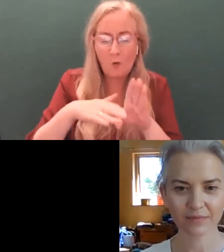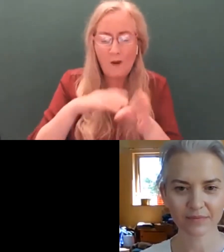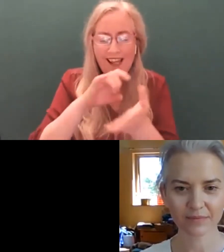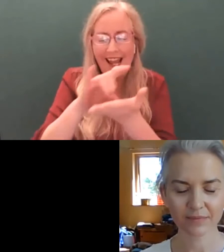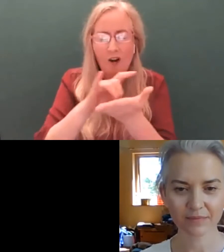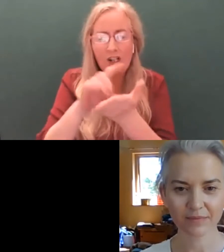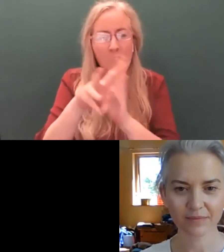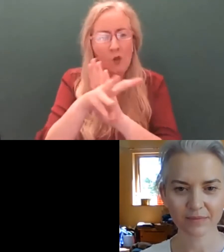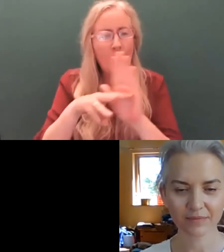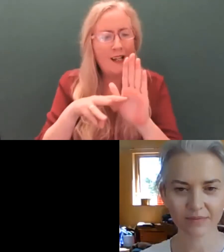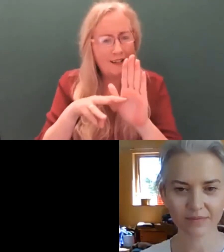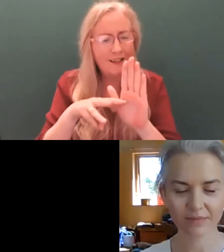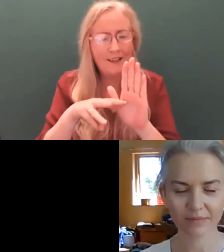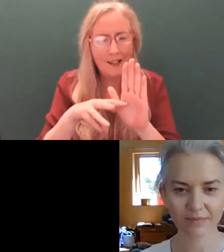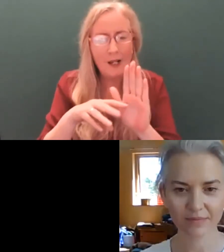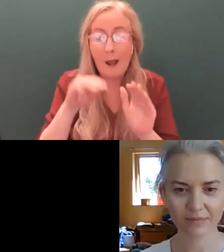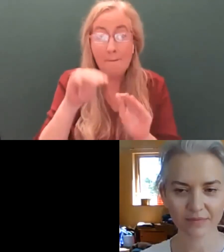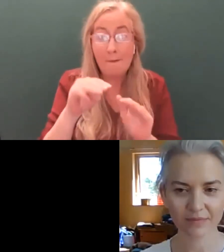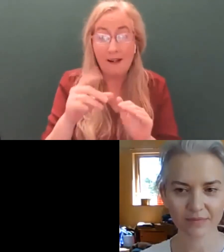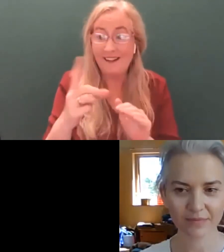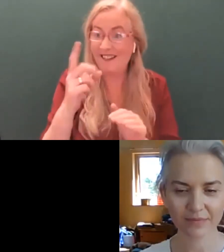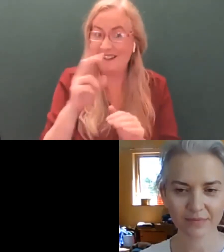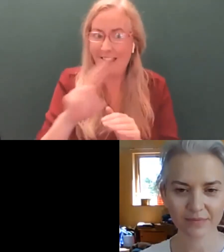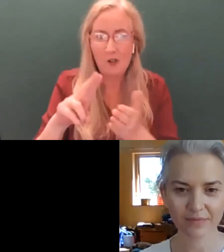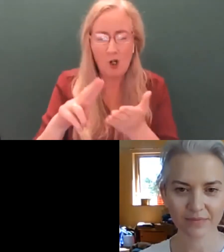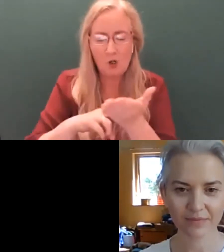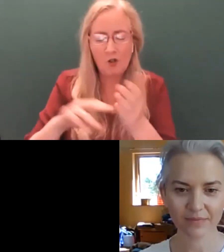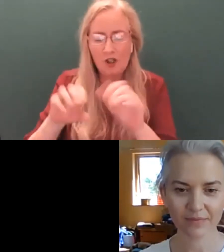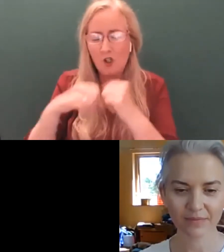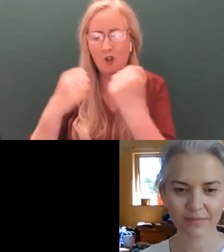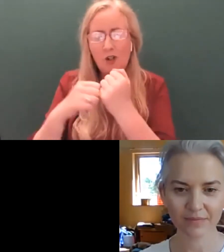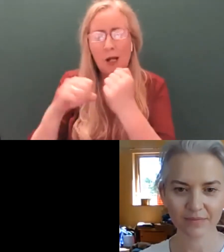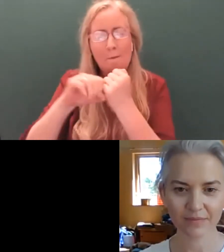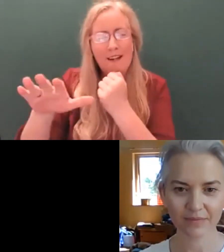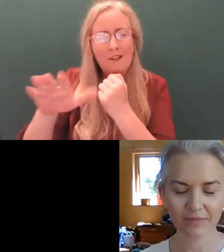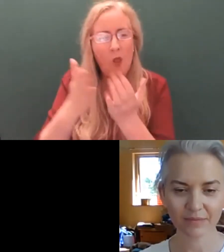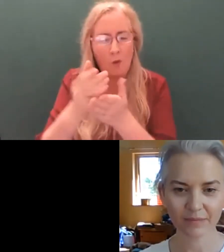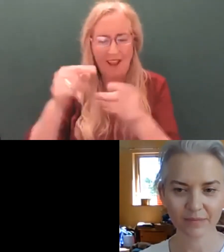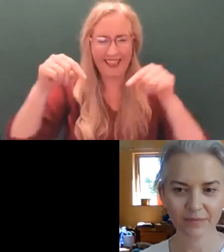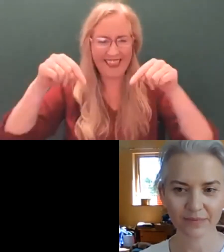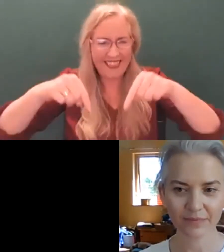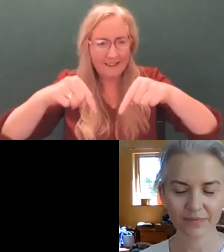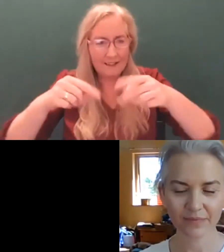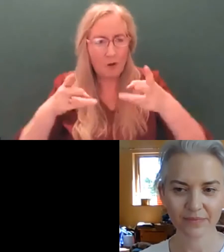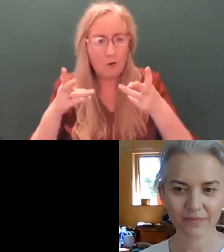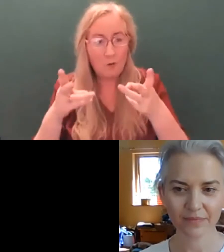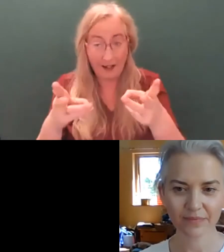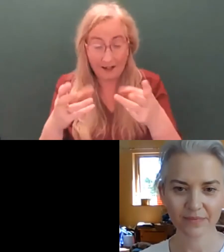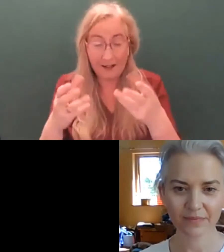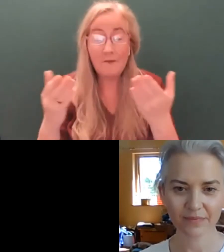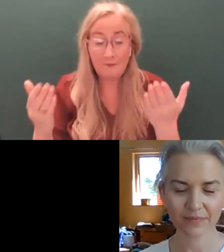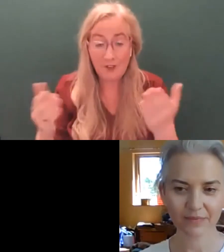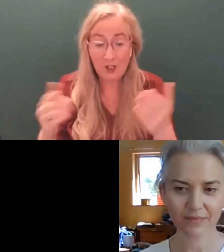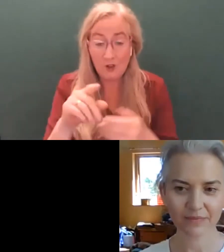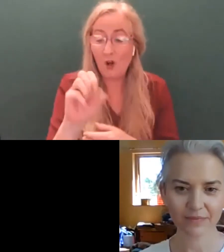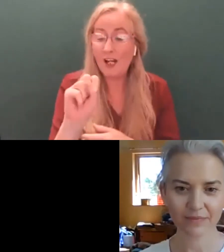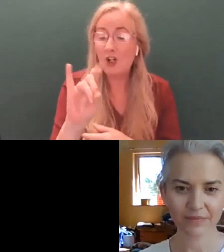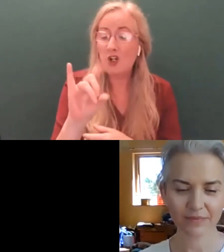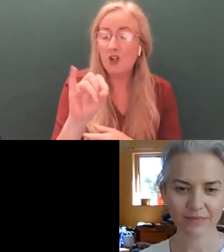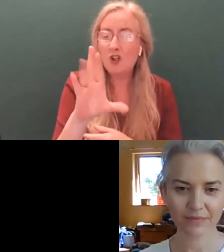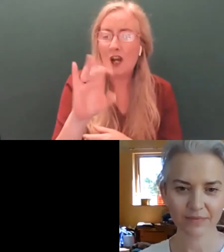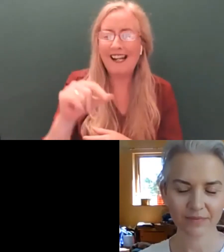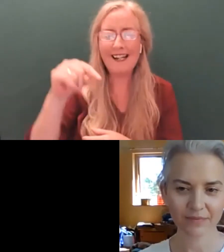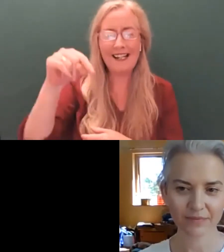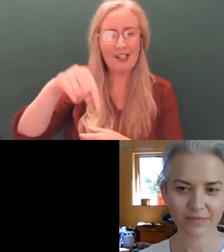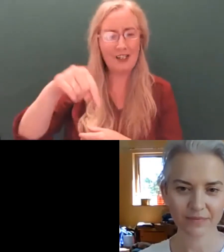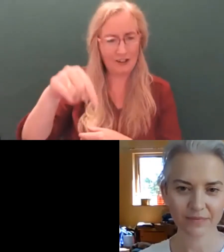not have used social media at all in this particular way. So Shirley's here to bring, as I